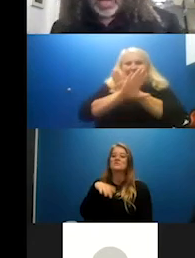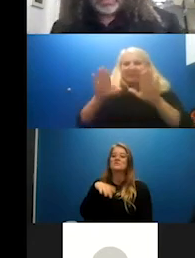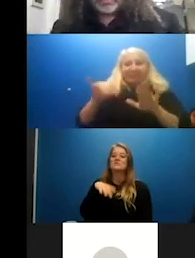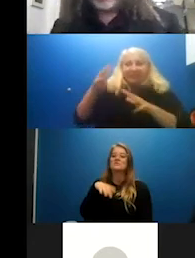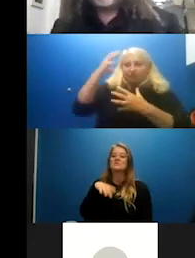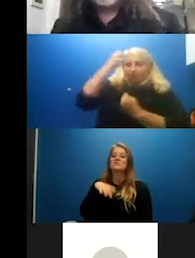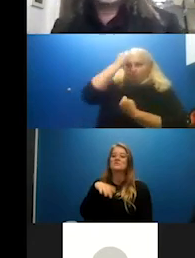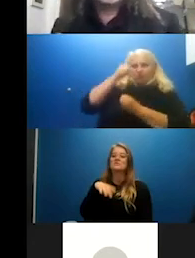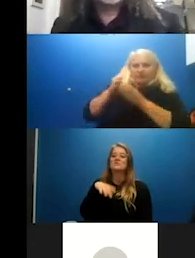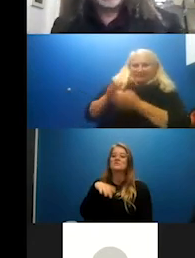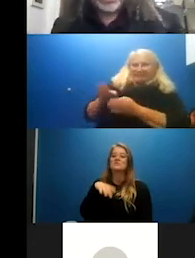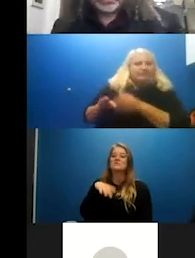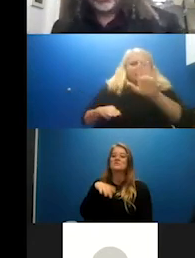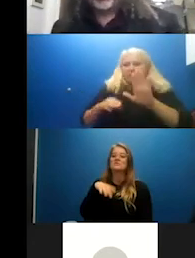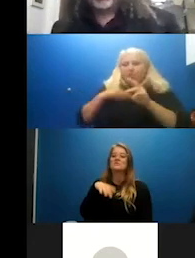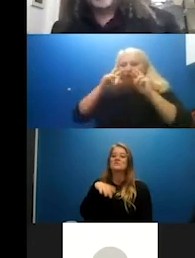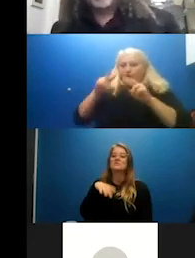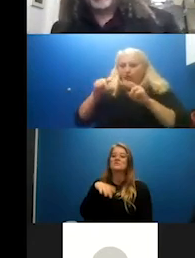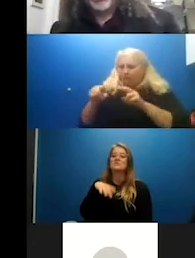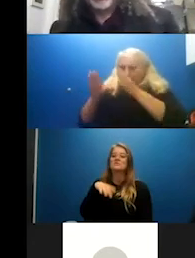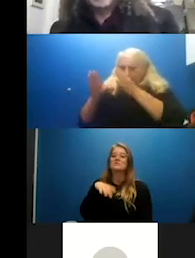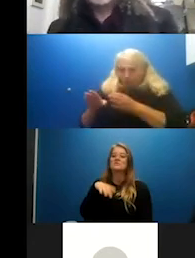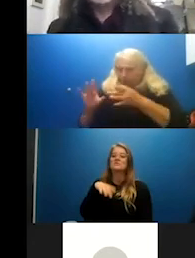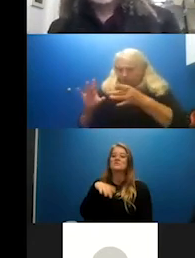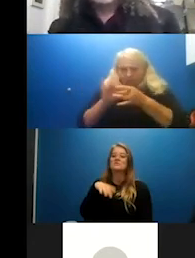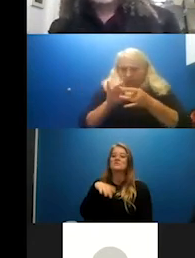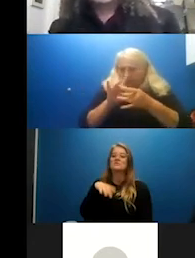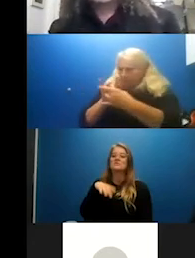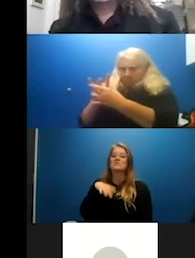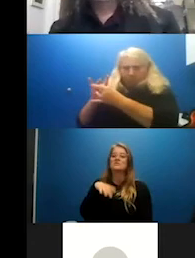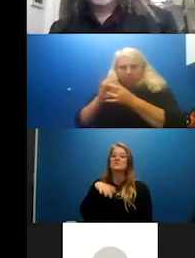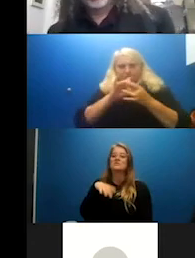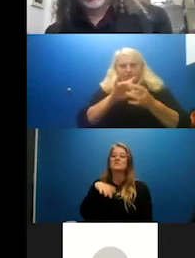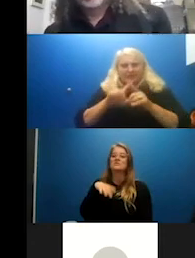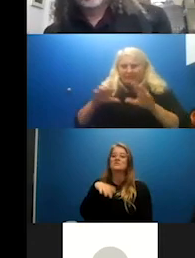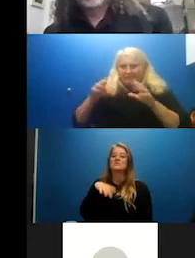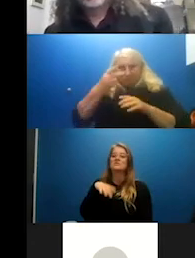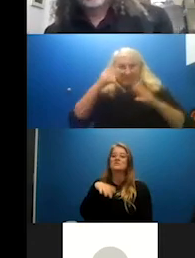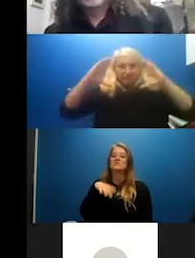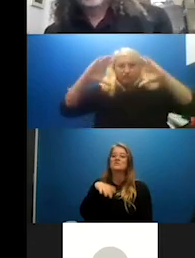look at everyone as an interconnected whole. This is who we are.